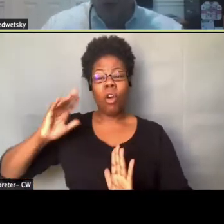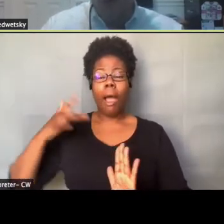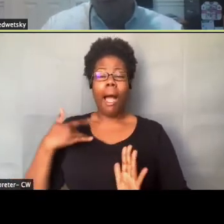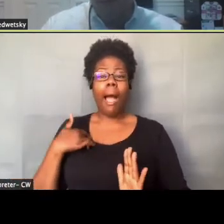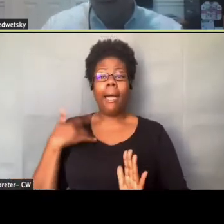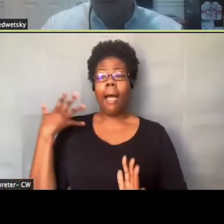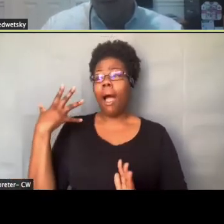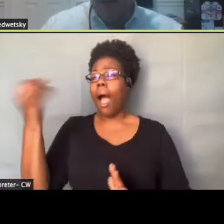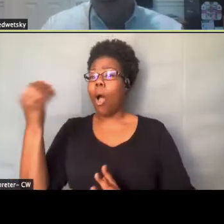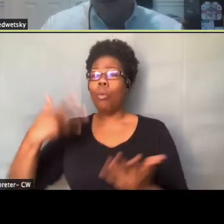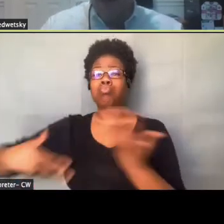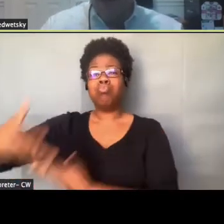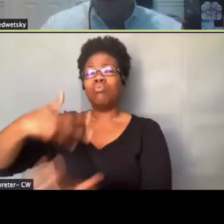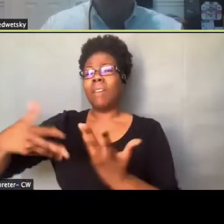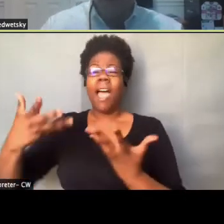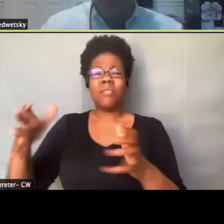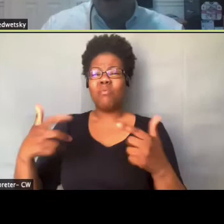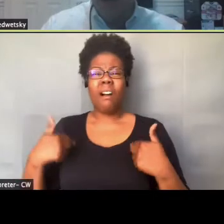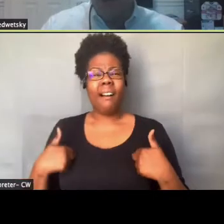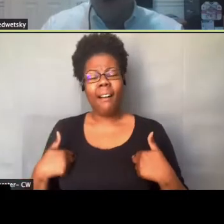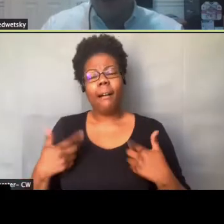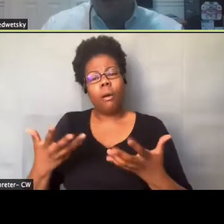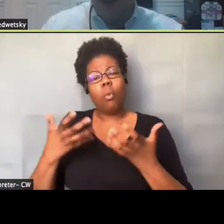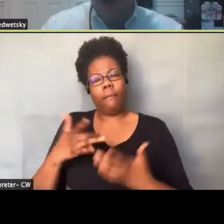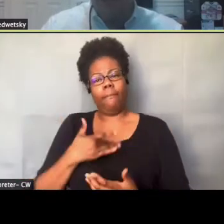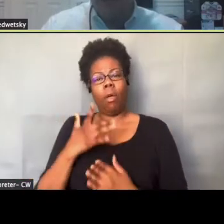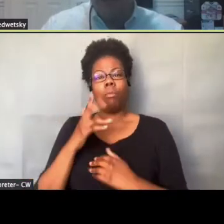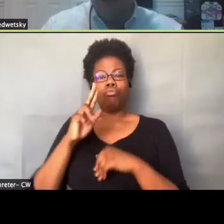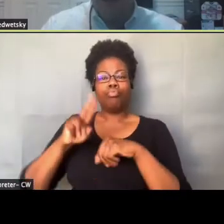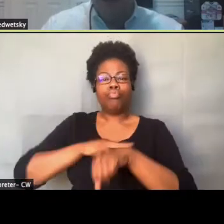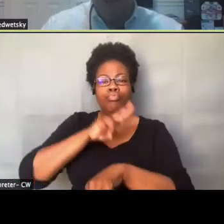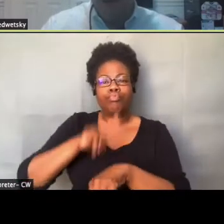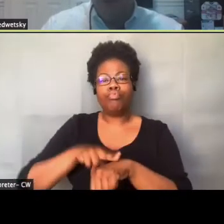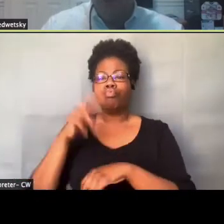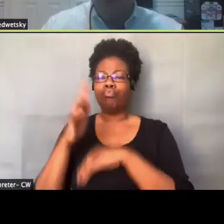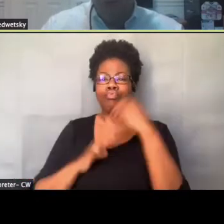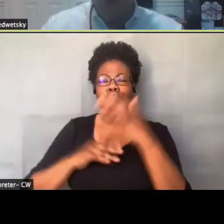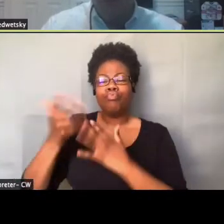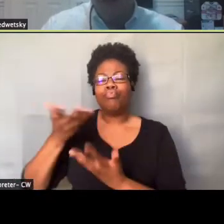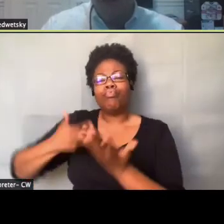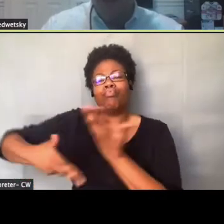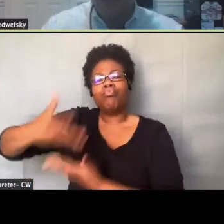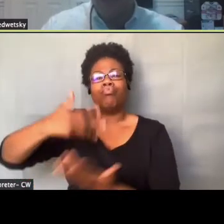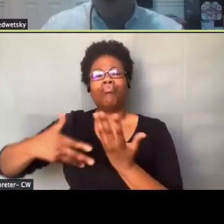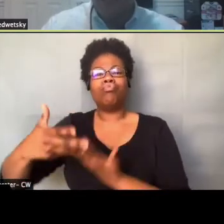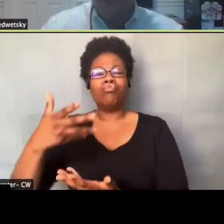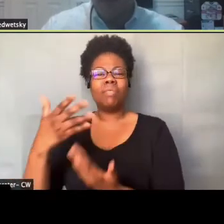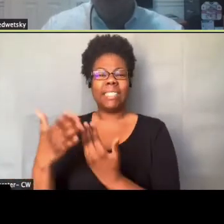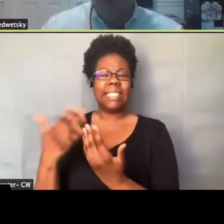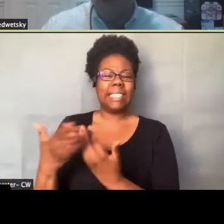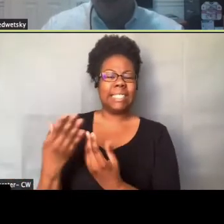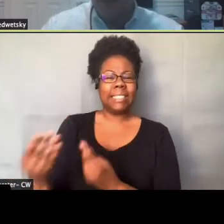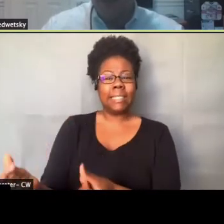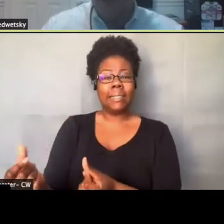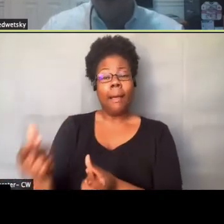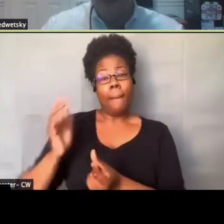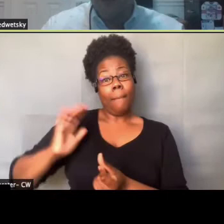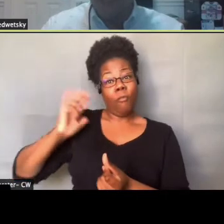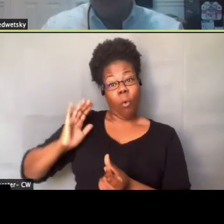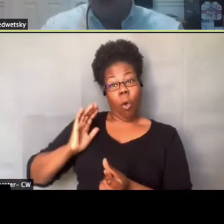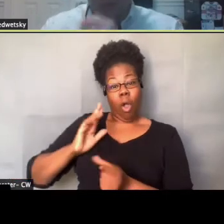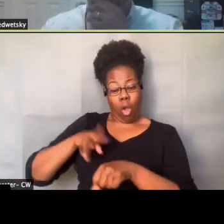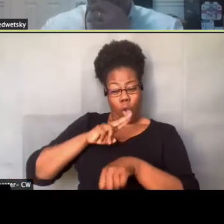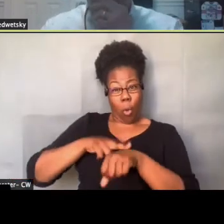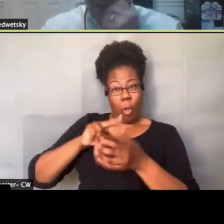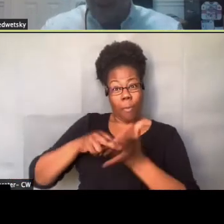to be normal. What I did not know at the time is what normal meant to me is I wanted to be perfect. But